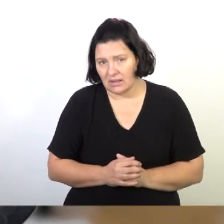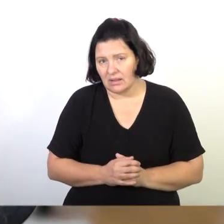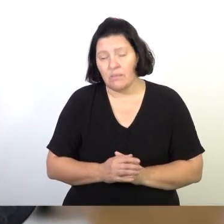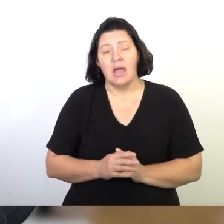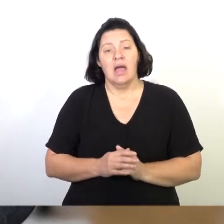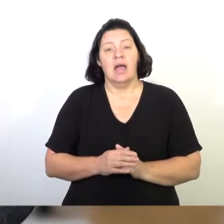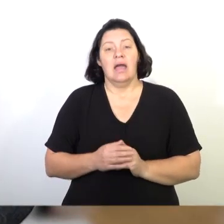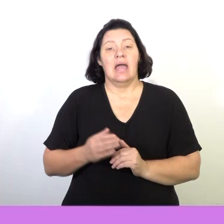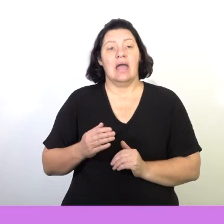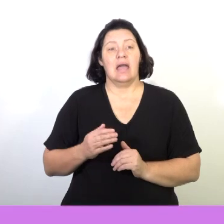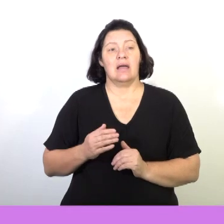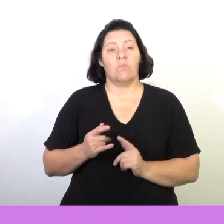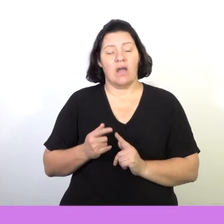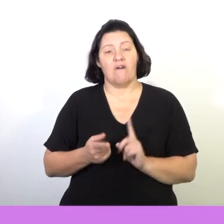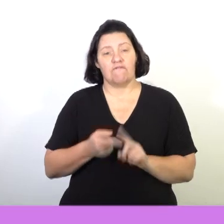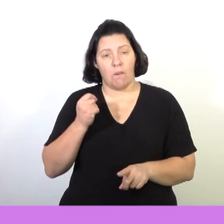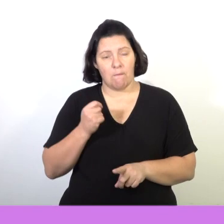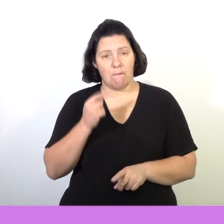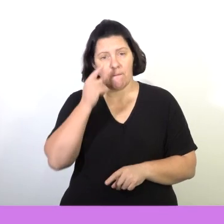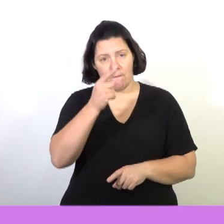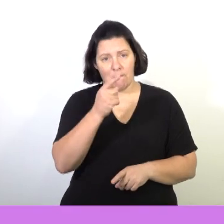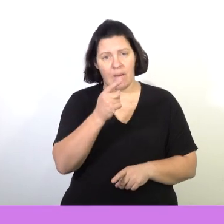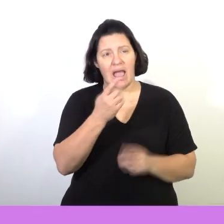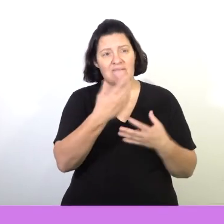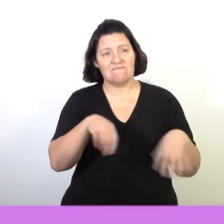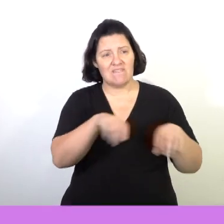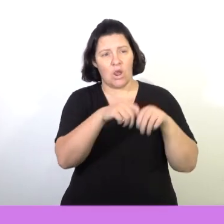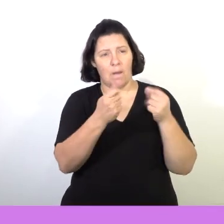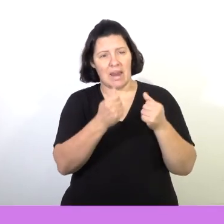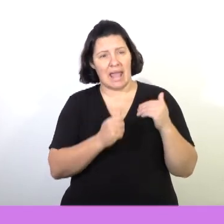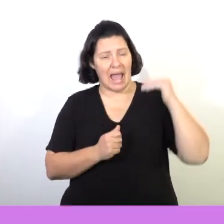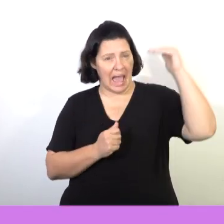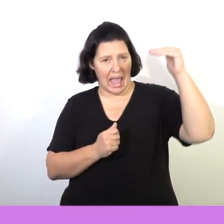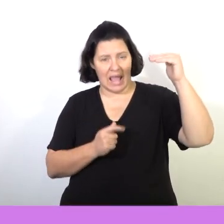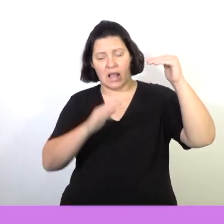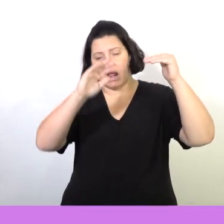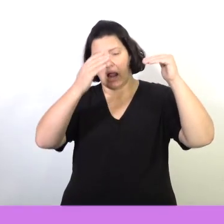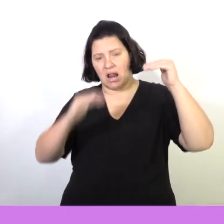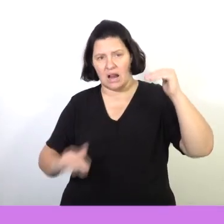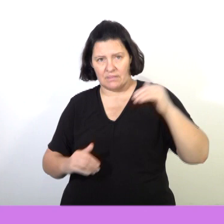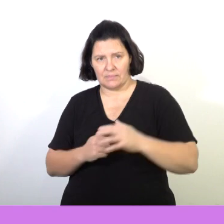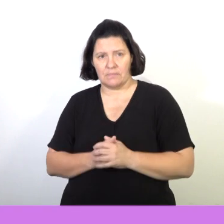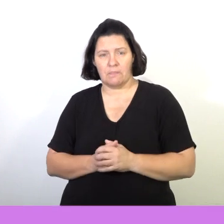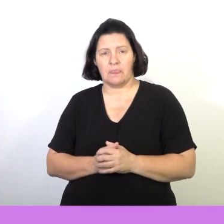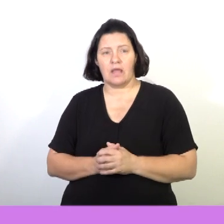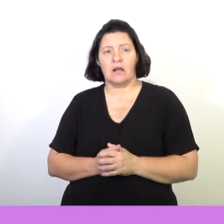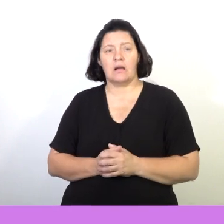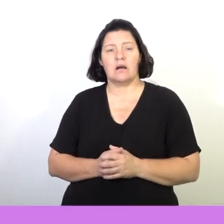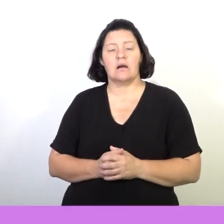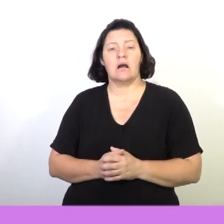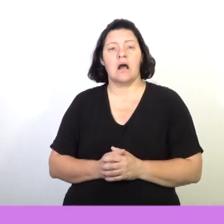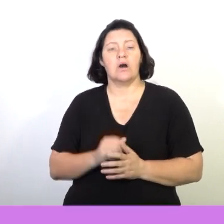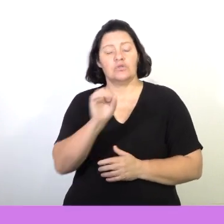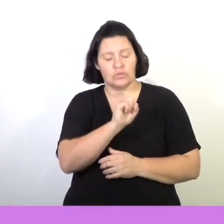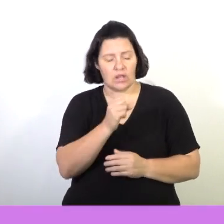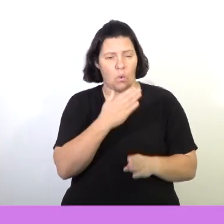is increasing because it starts from the highest value and it goes down. Susan works for